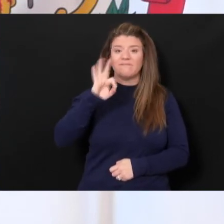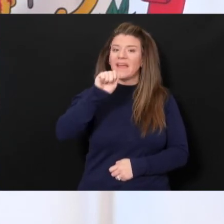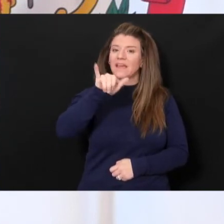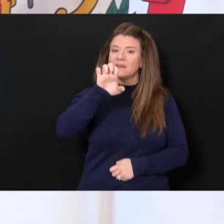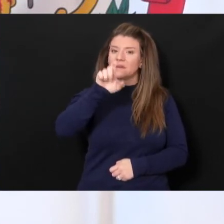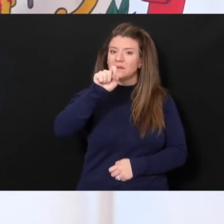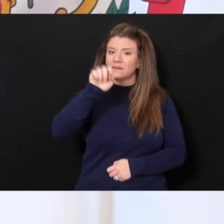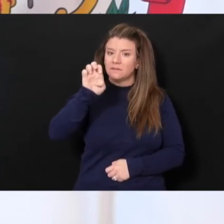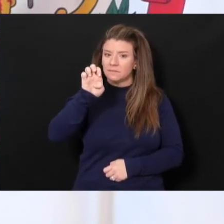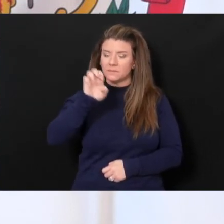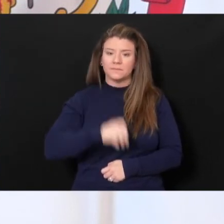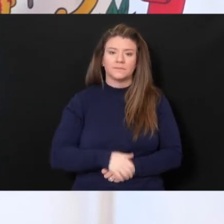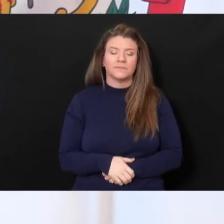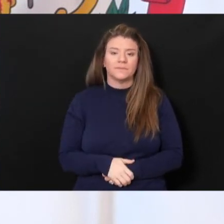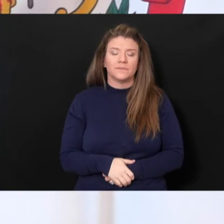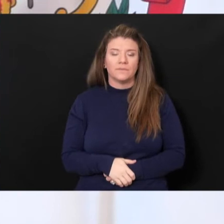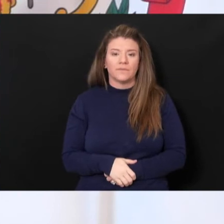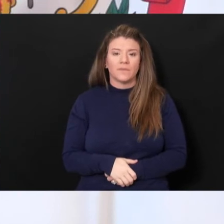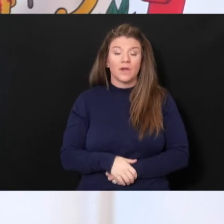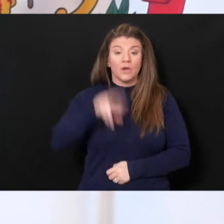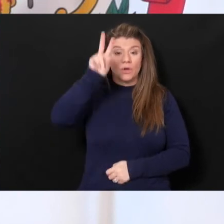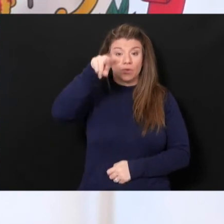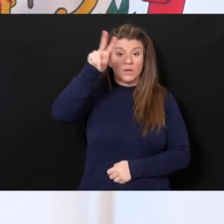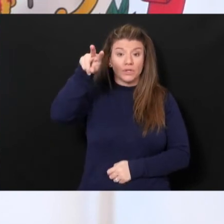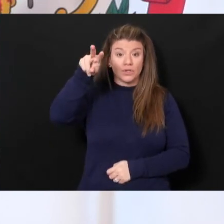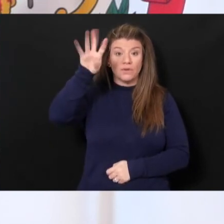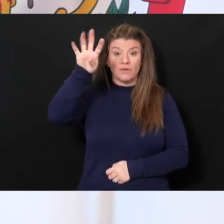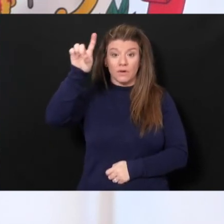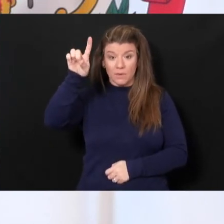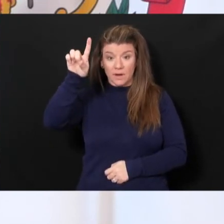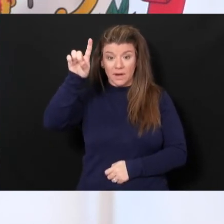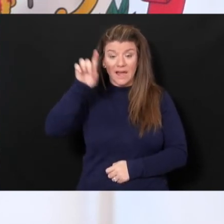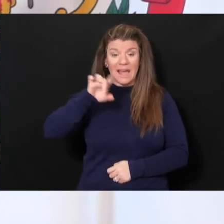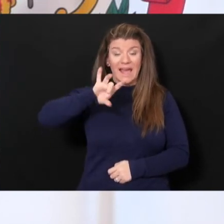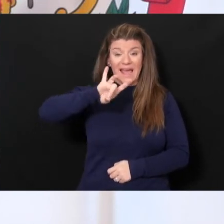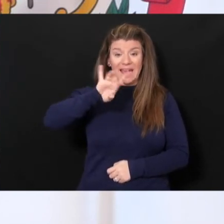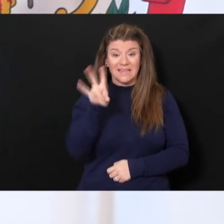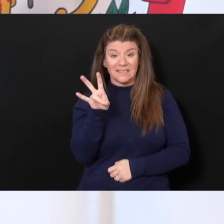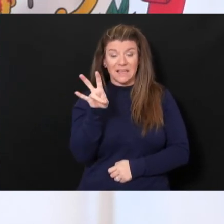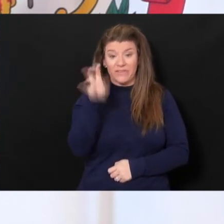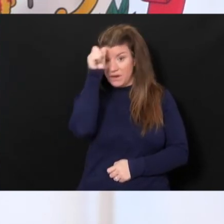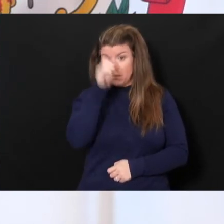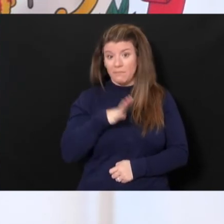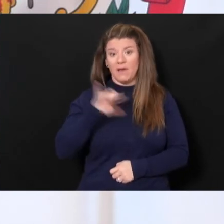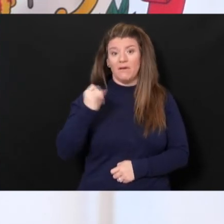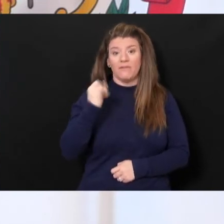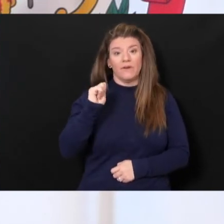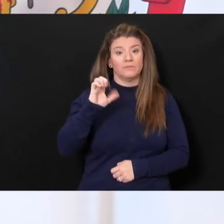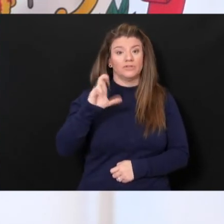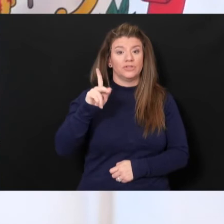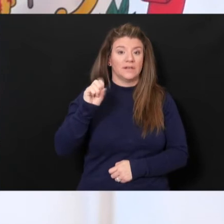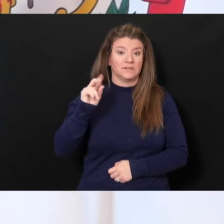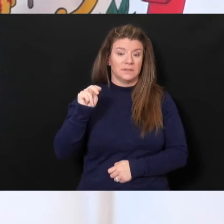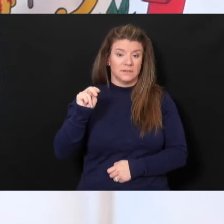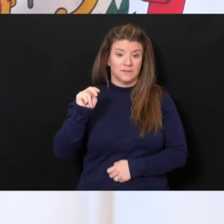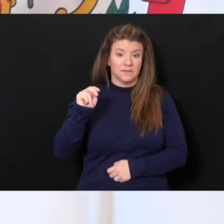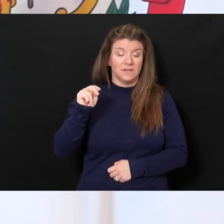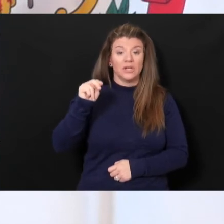County. Our 2,241st death is an 87-year-old male from Jackson County.